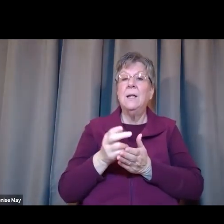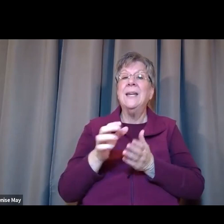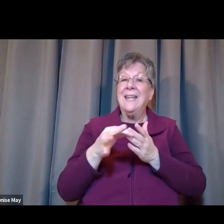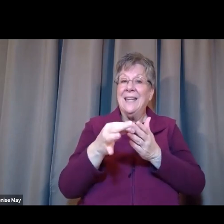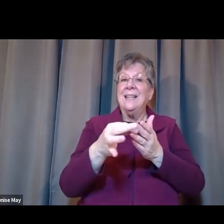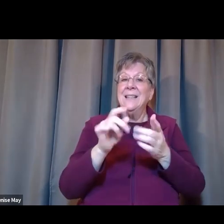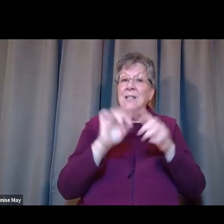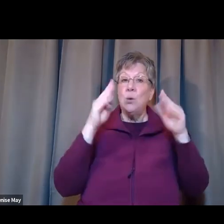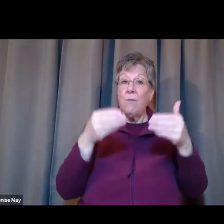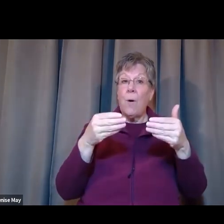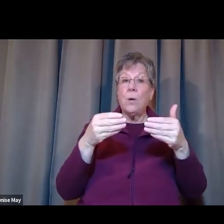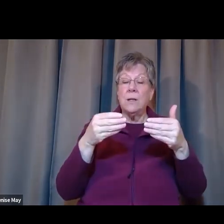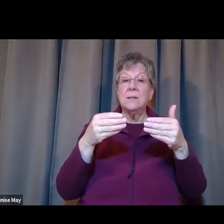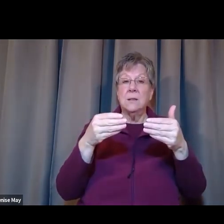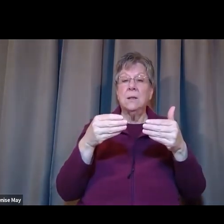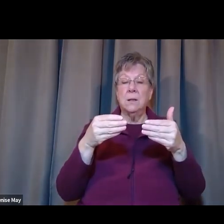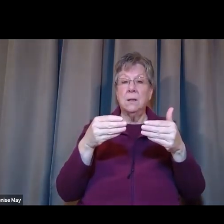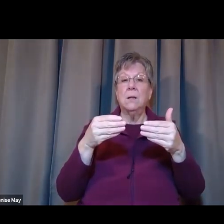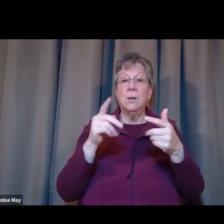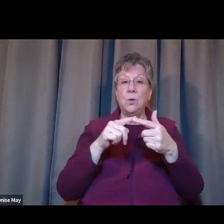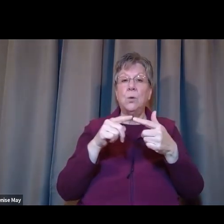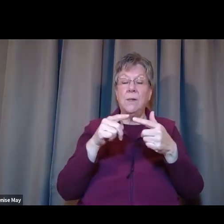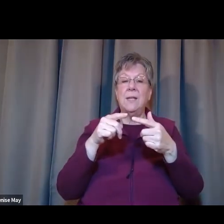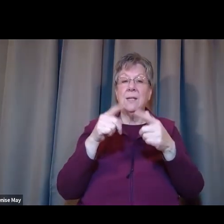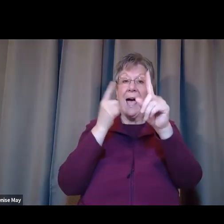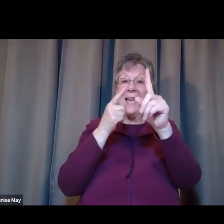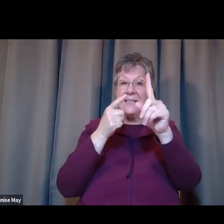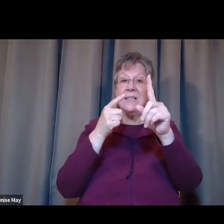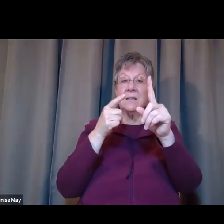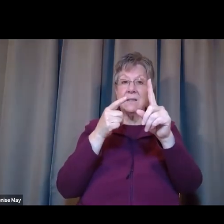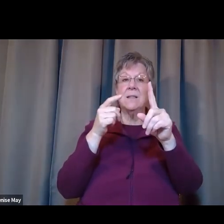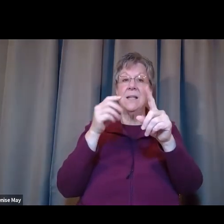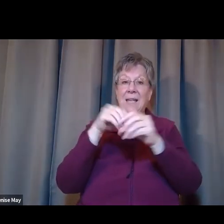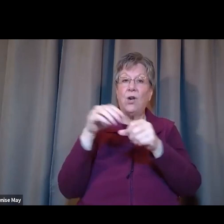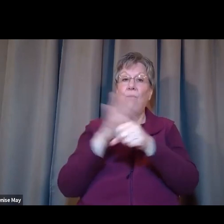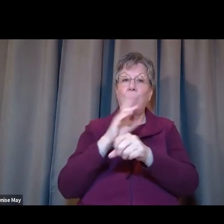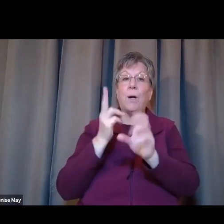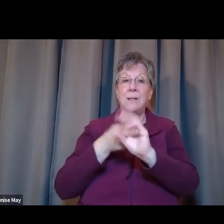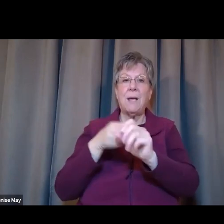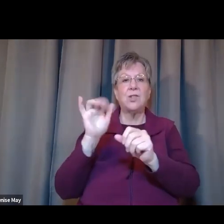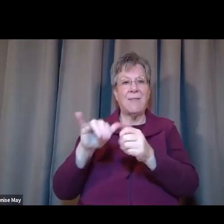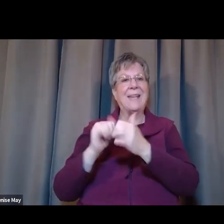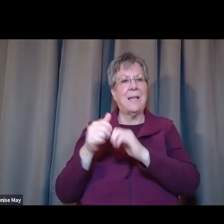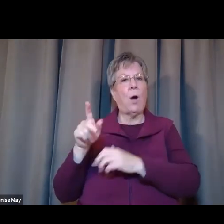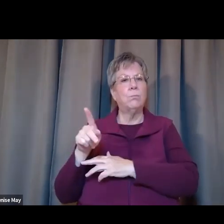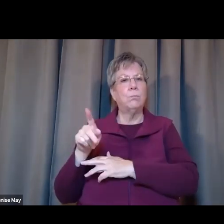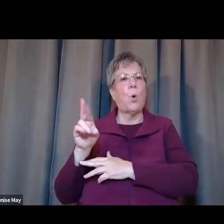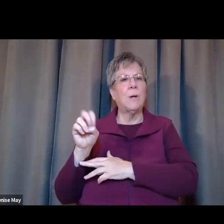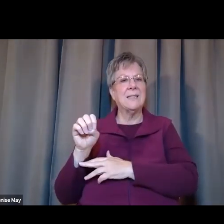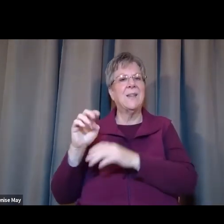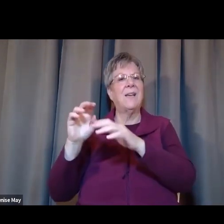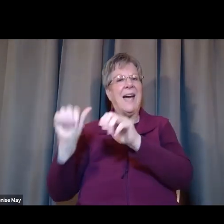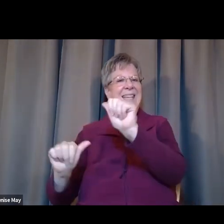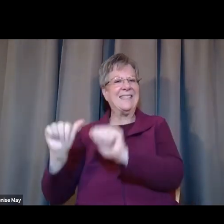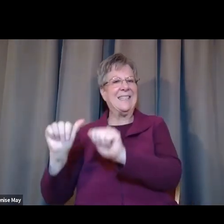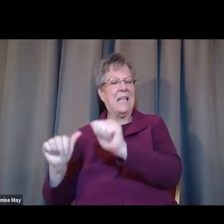focus where the belief in progress towards these ideals of equality and full participation is how progressives assess voting